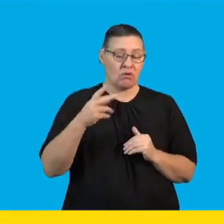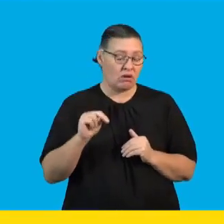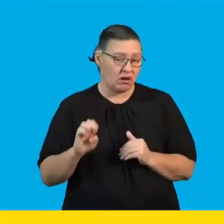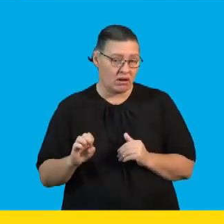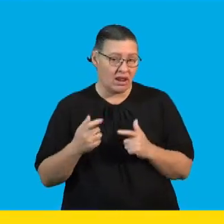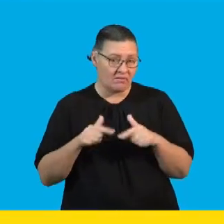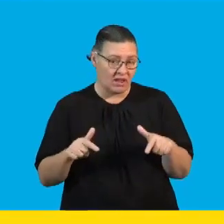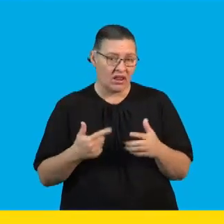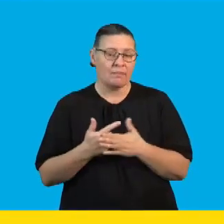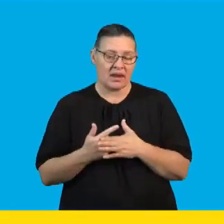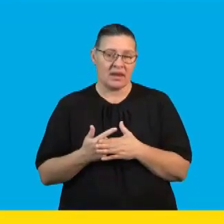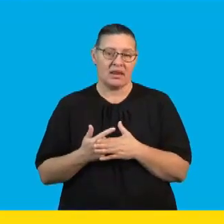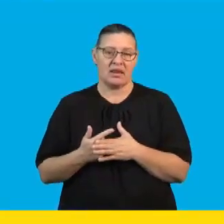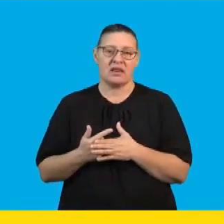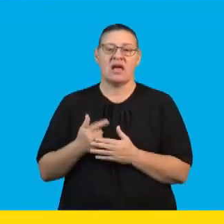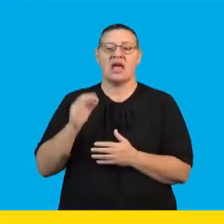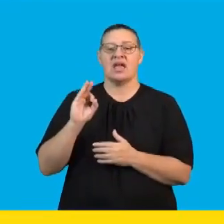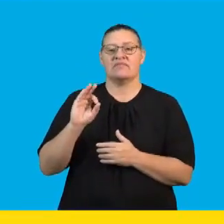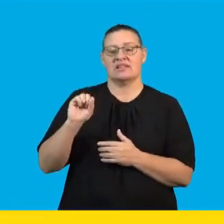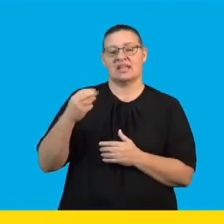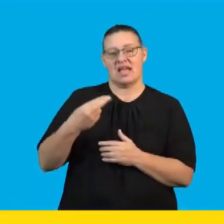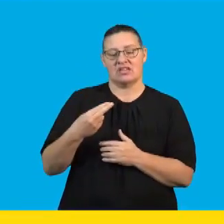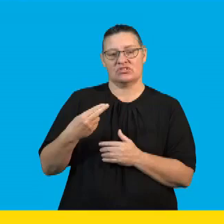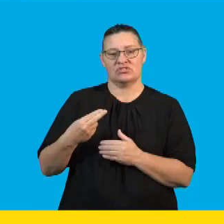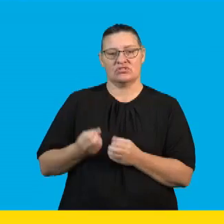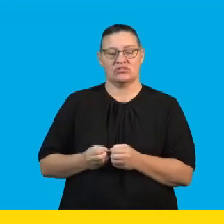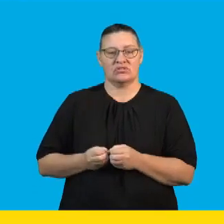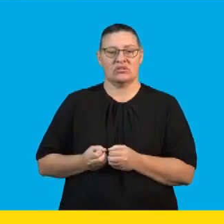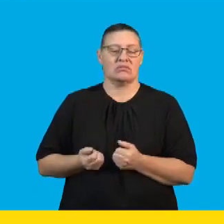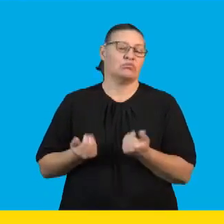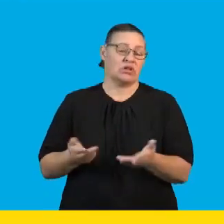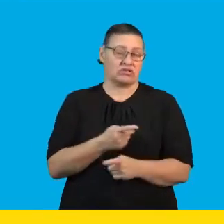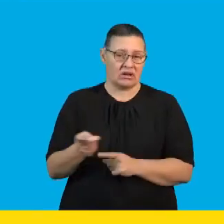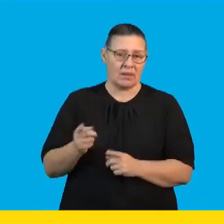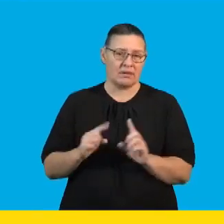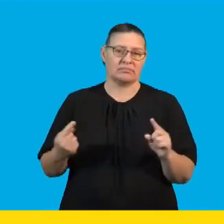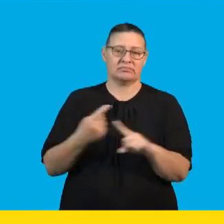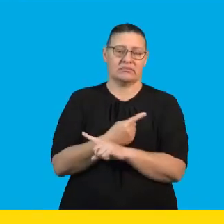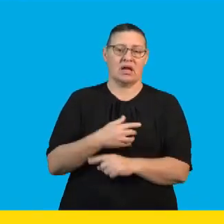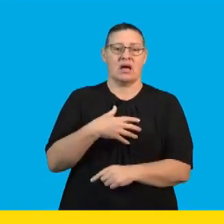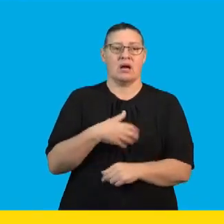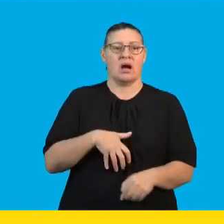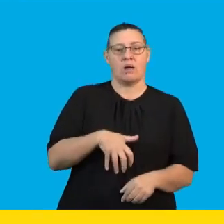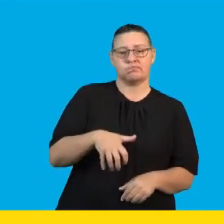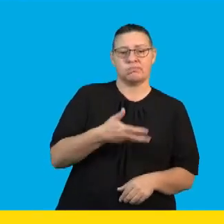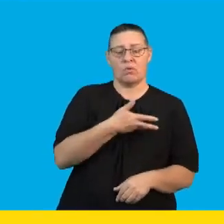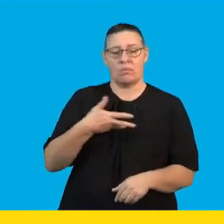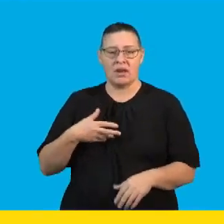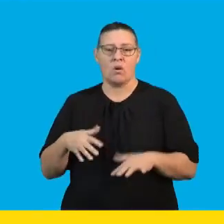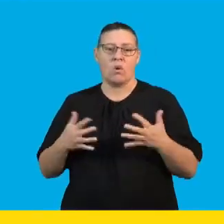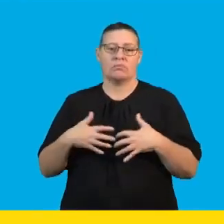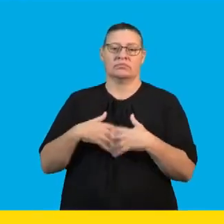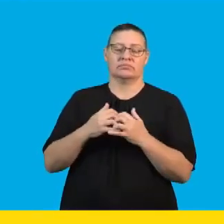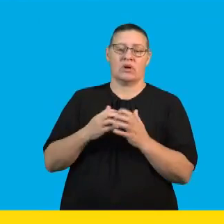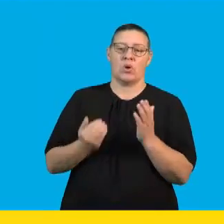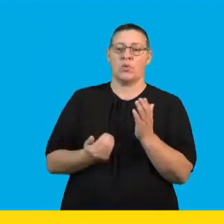progesterone level, we'll have the inhibition of FSH production, so that we don't have a contradiction of a pregnant woman and